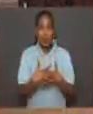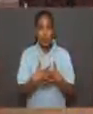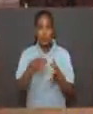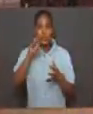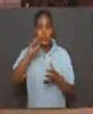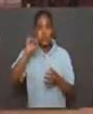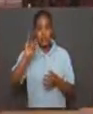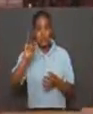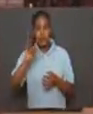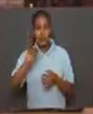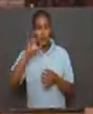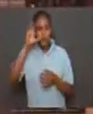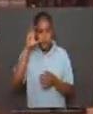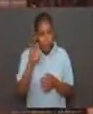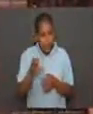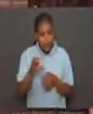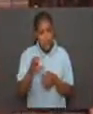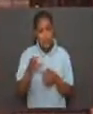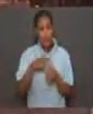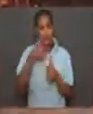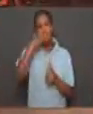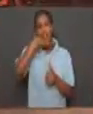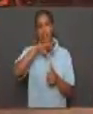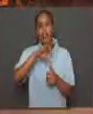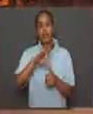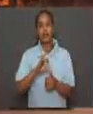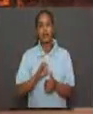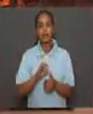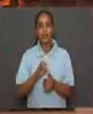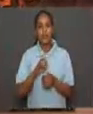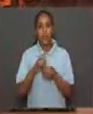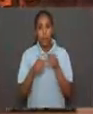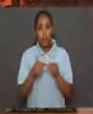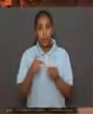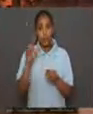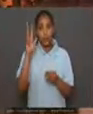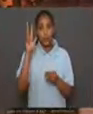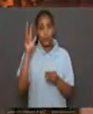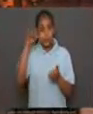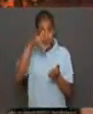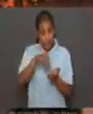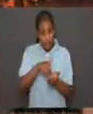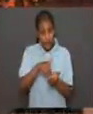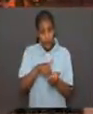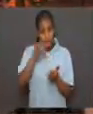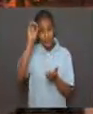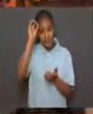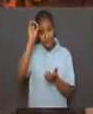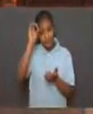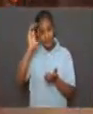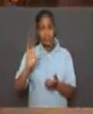the silica must first be heated with coke to about 3,000